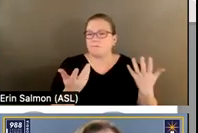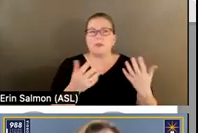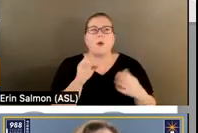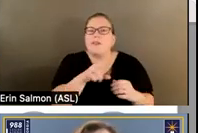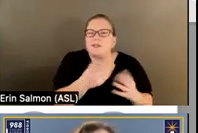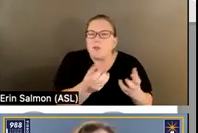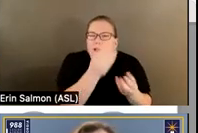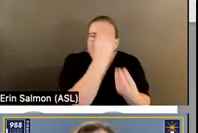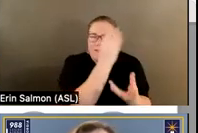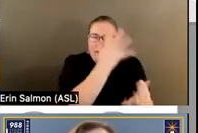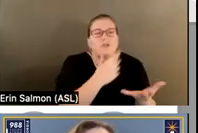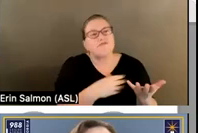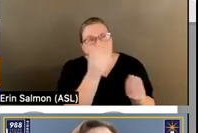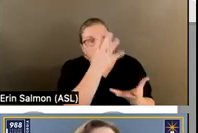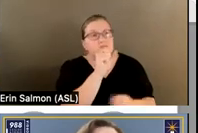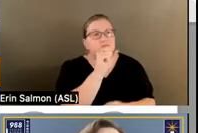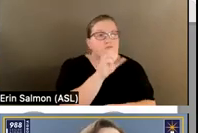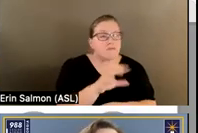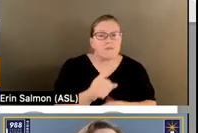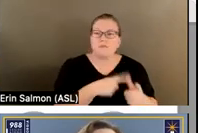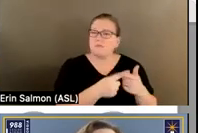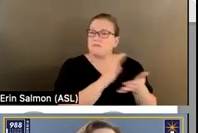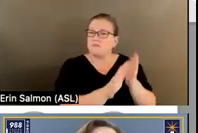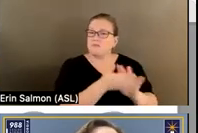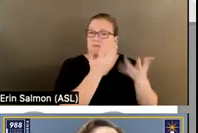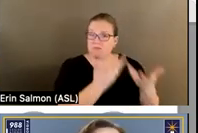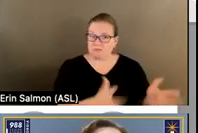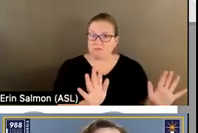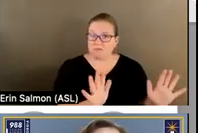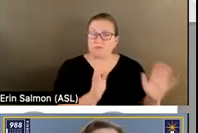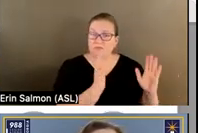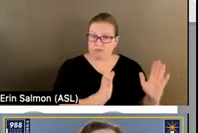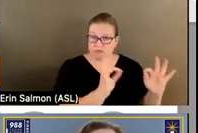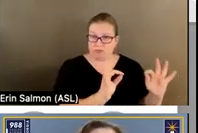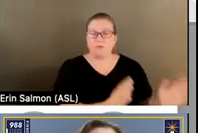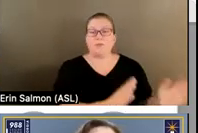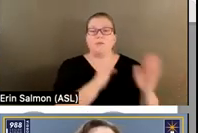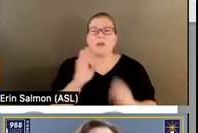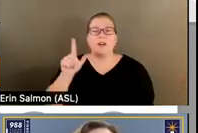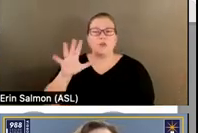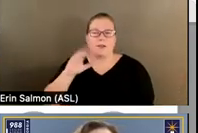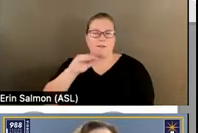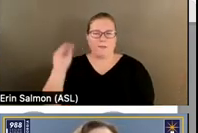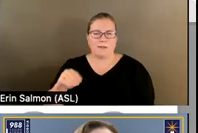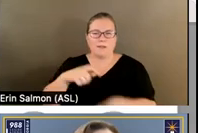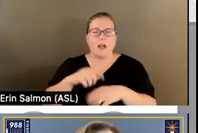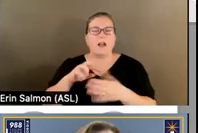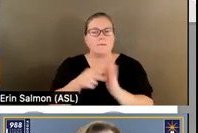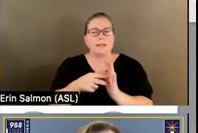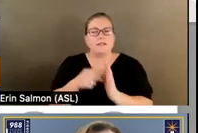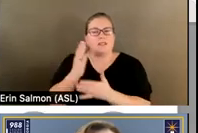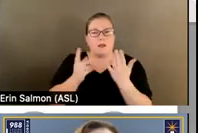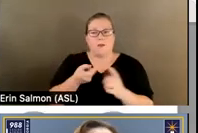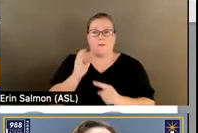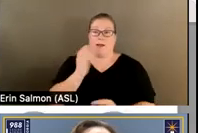able to provide that information. 25% of the time, somebody needs to go. And that's either through an active rescue, which I'll talk about